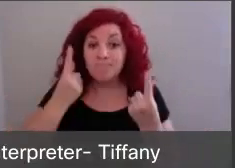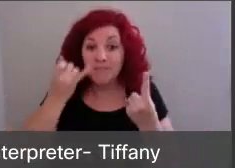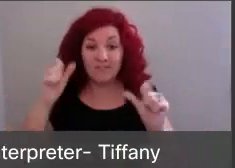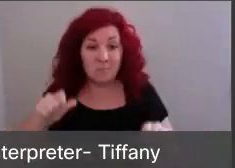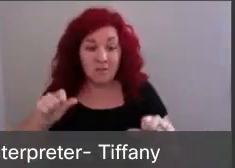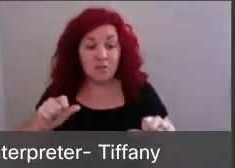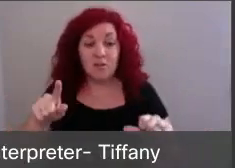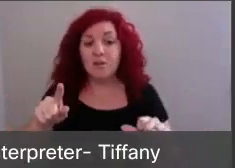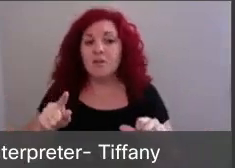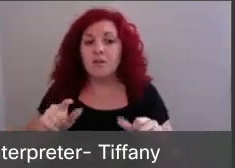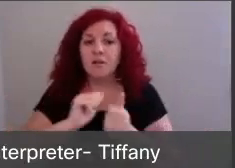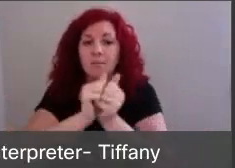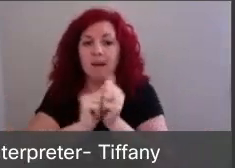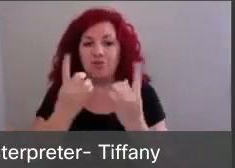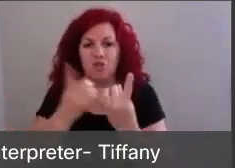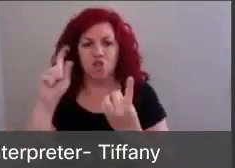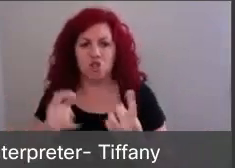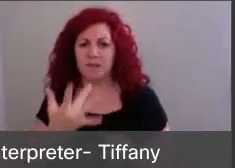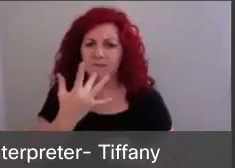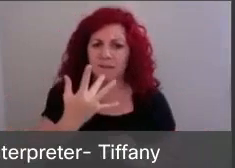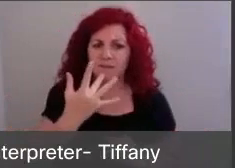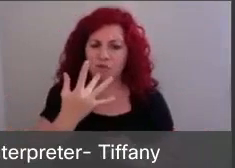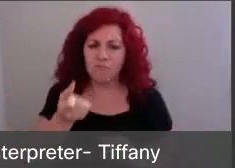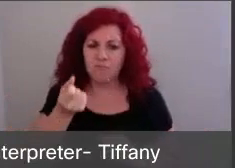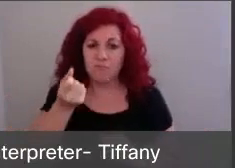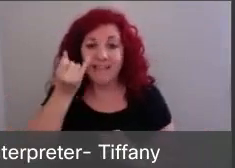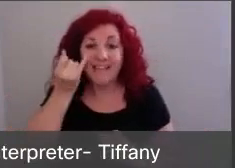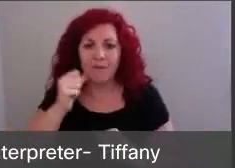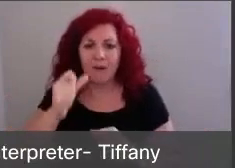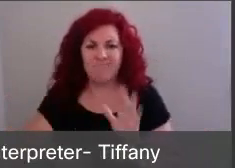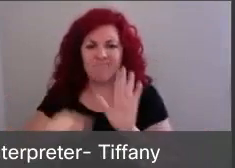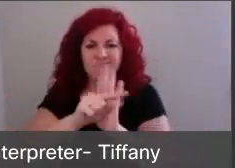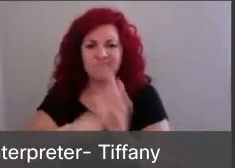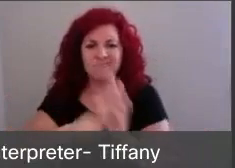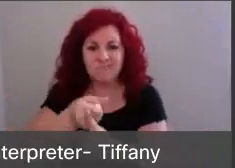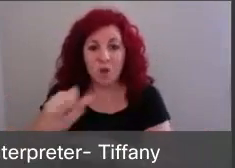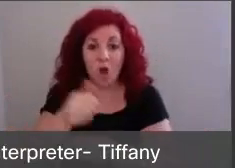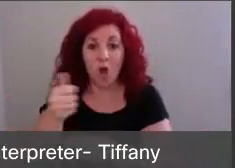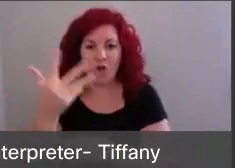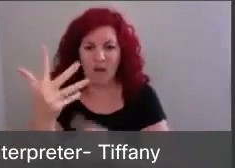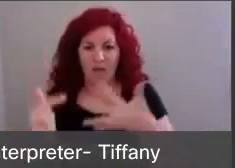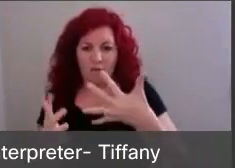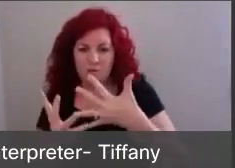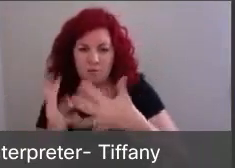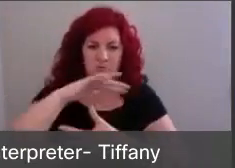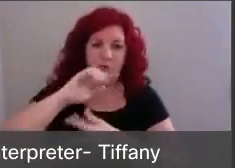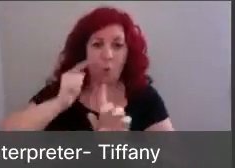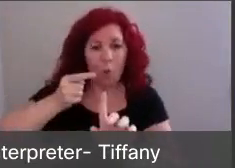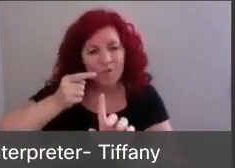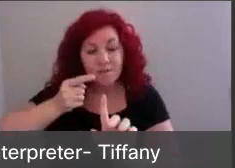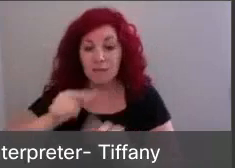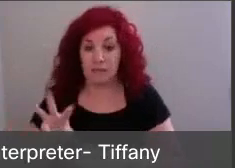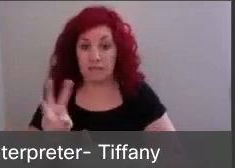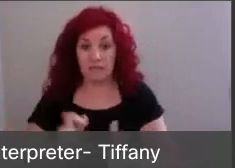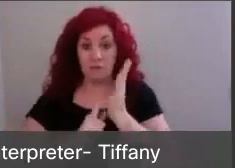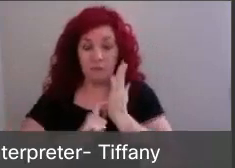districts should be favored where to do so would create no significant detriment to the other 5 goals. These are the 6 criteria that the commissioners